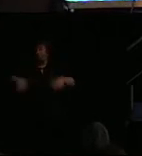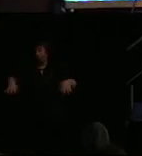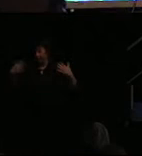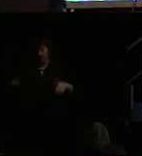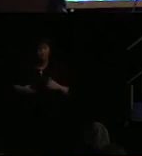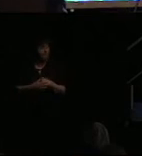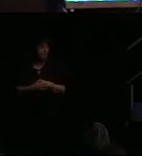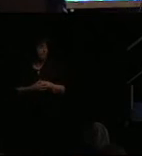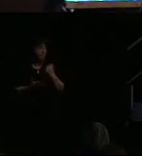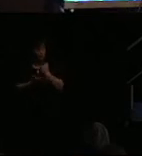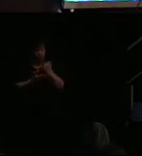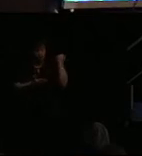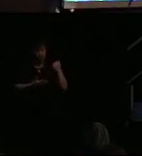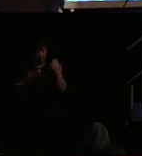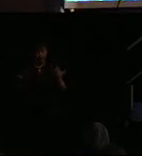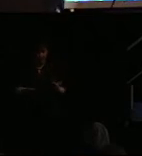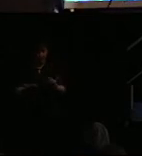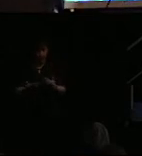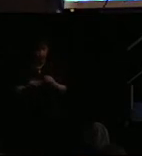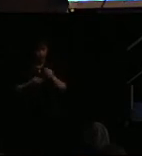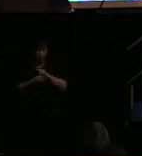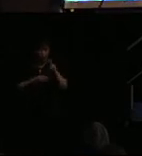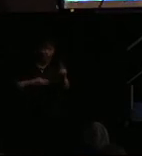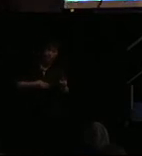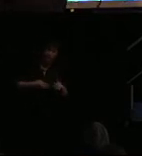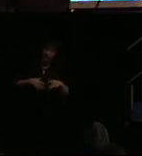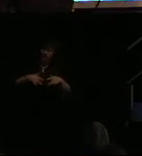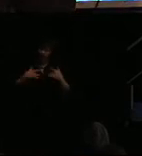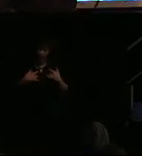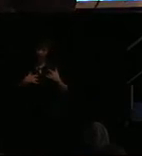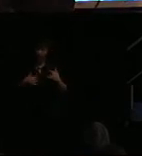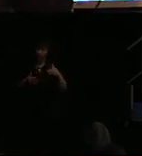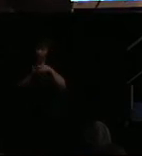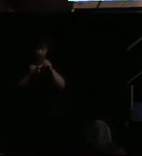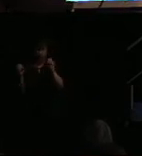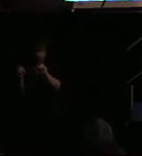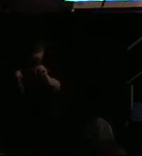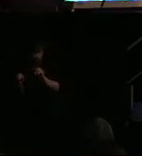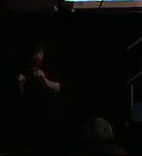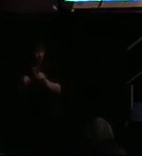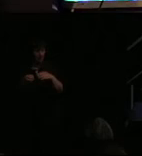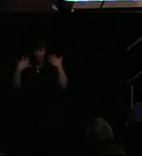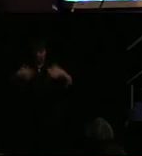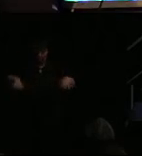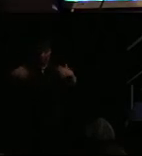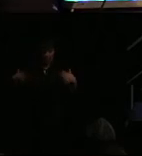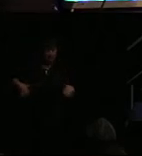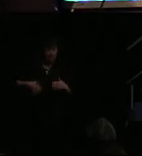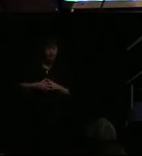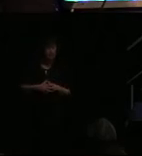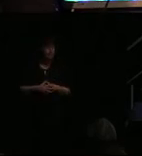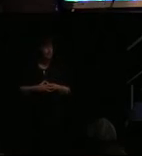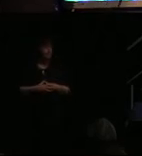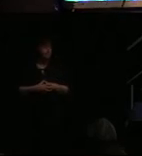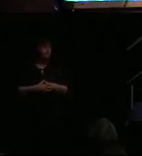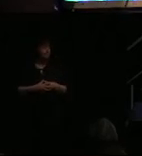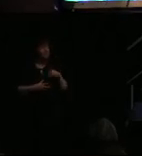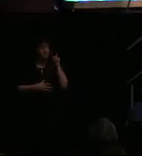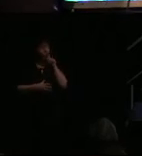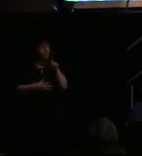incredible. And even now, a couple of weeks later, I feel like I'm not there yet. But yeah, it was just amazing. I just love these women,